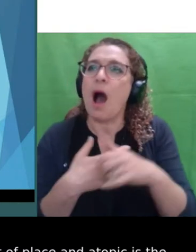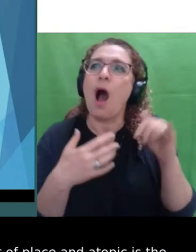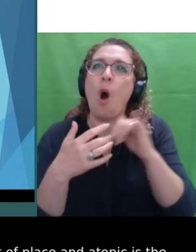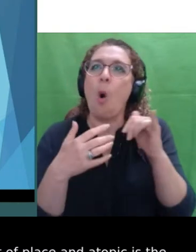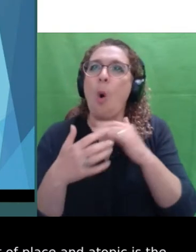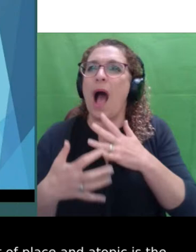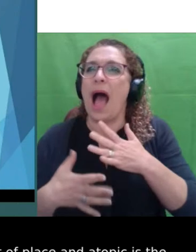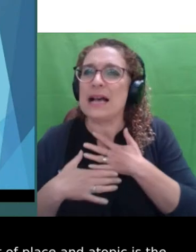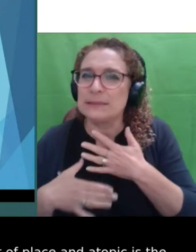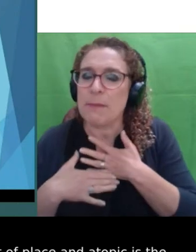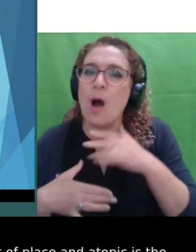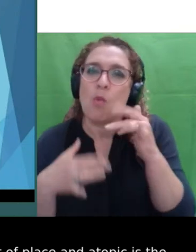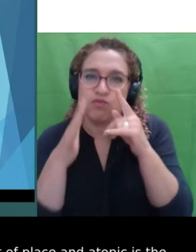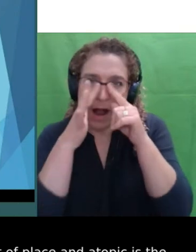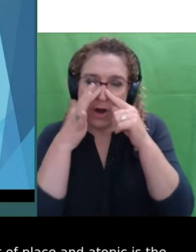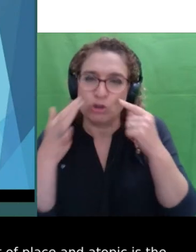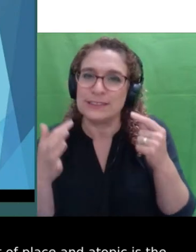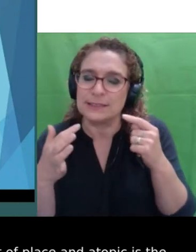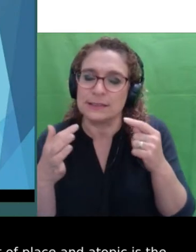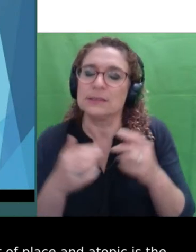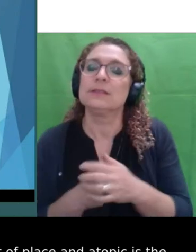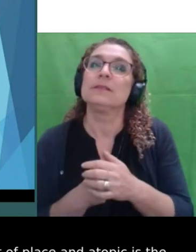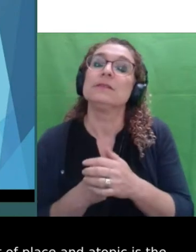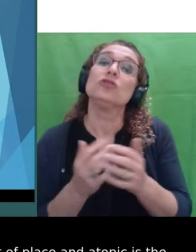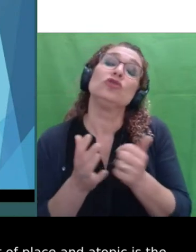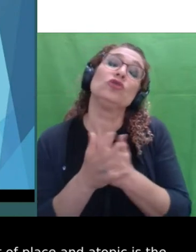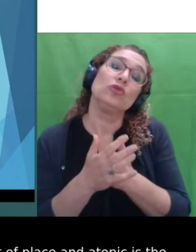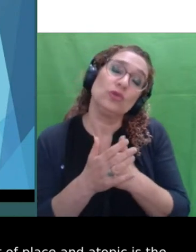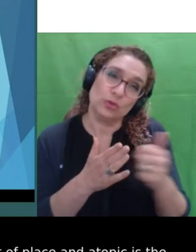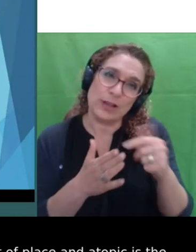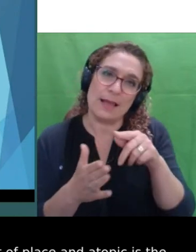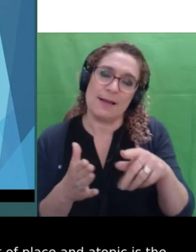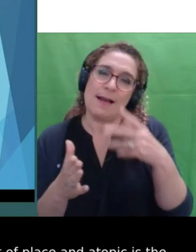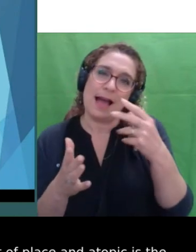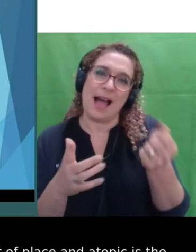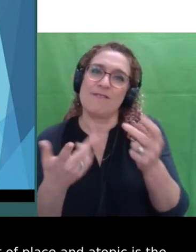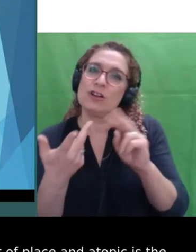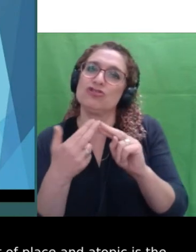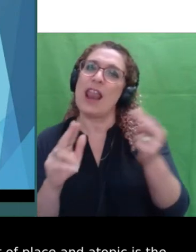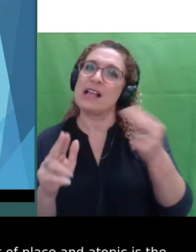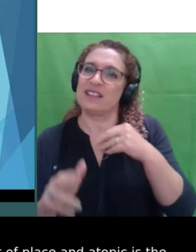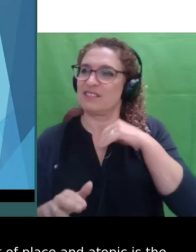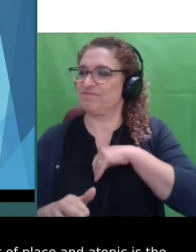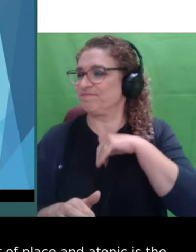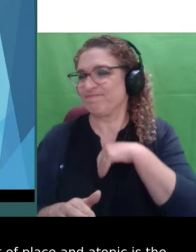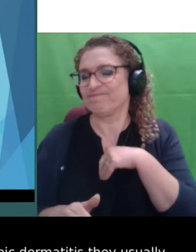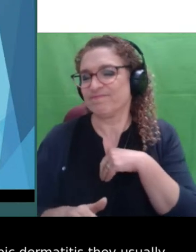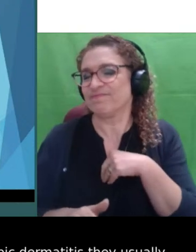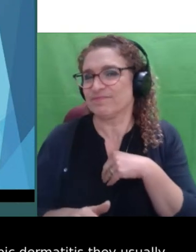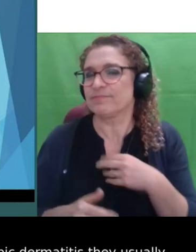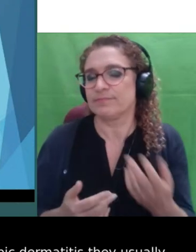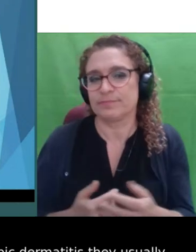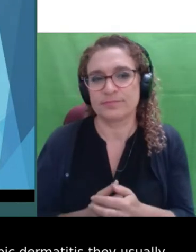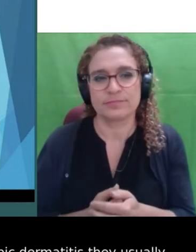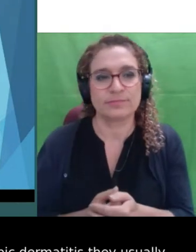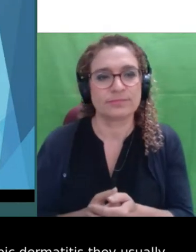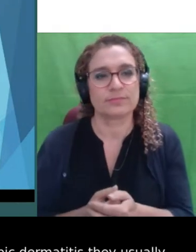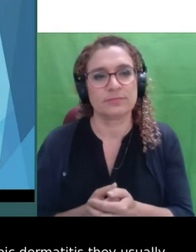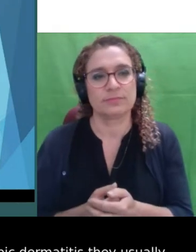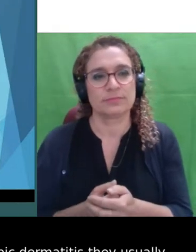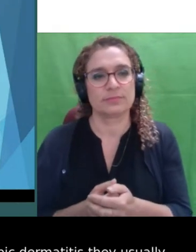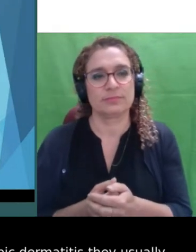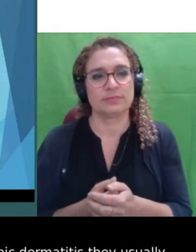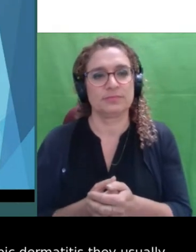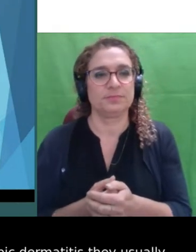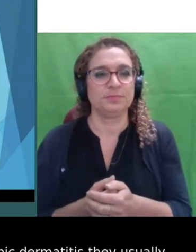dermatitis they usually have a genetic predisposition the precise inheritance isn't so